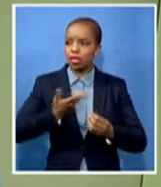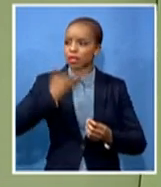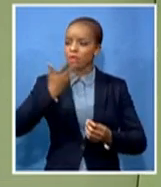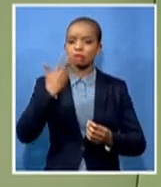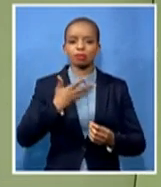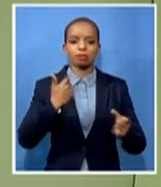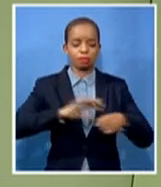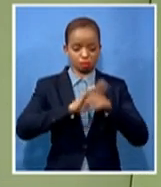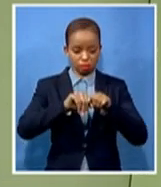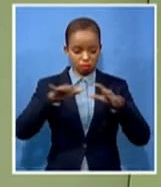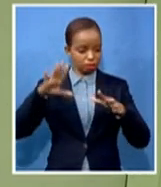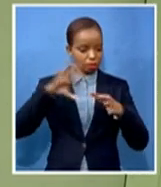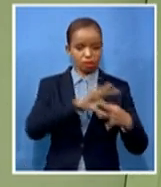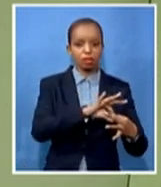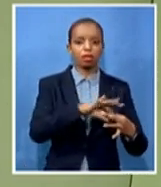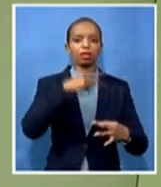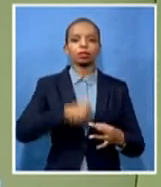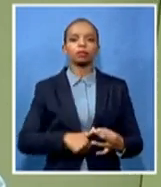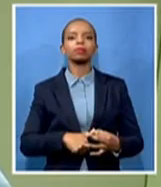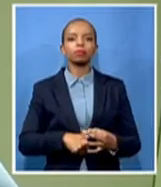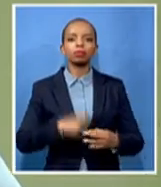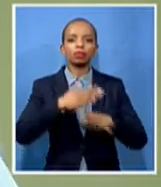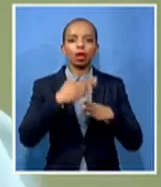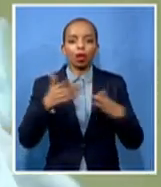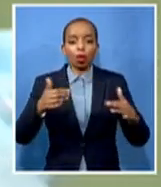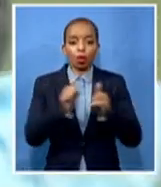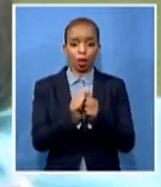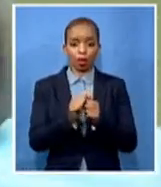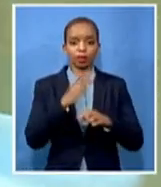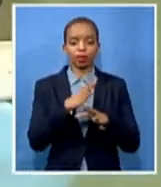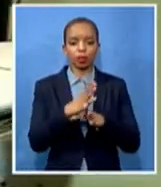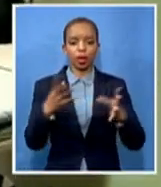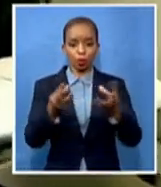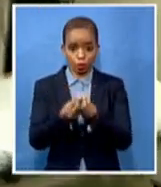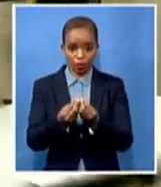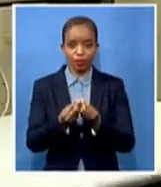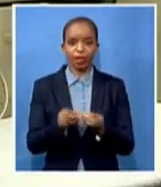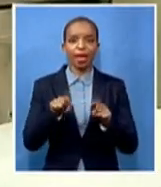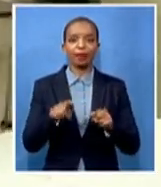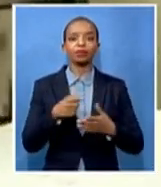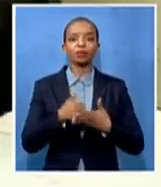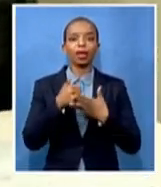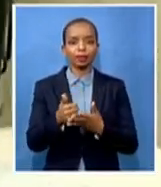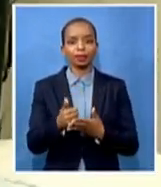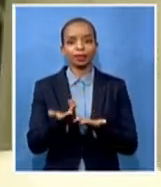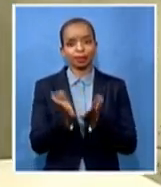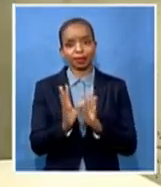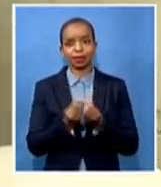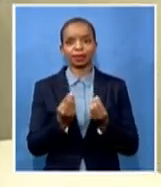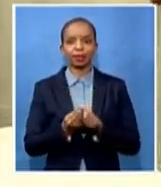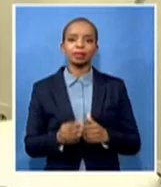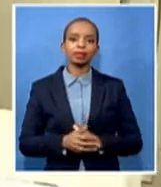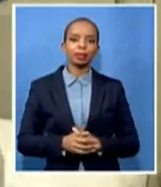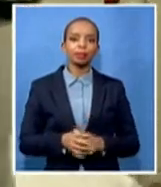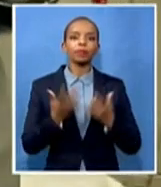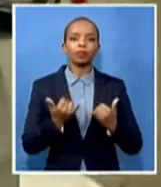who work with them are the ones who have to assist in instances such as this. We'll come in here. It's about to happen